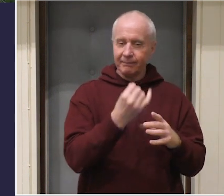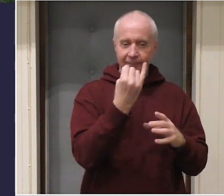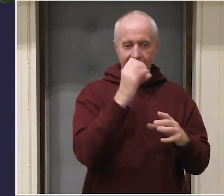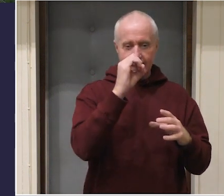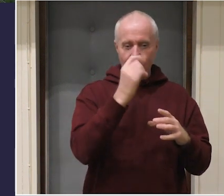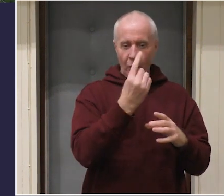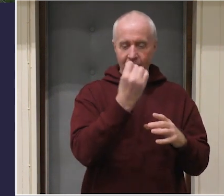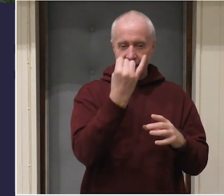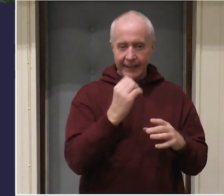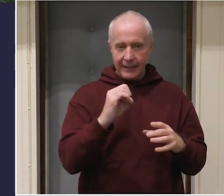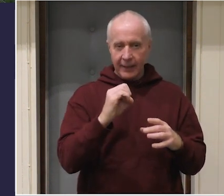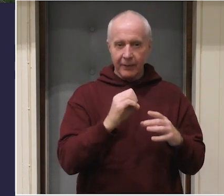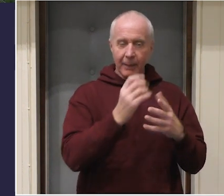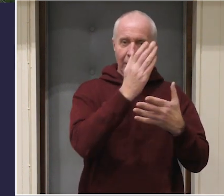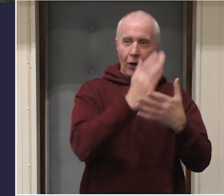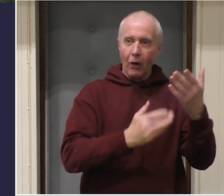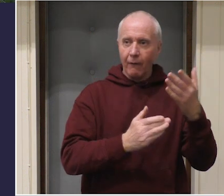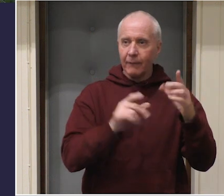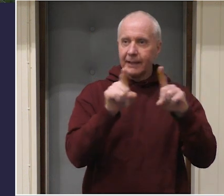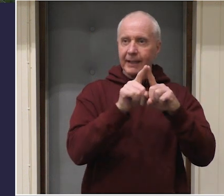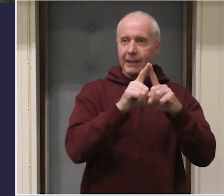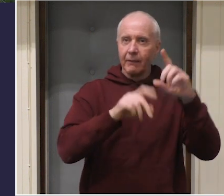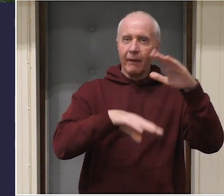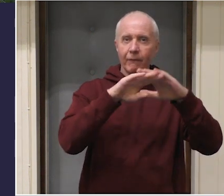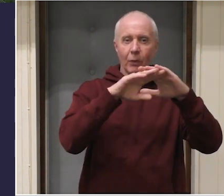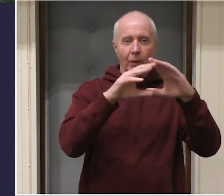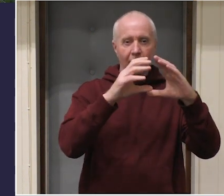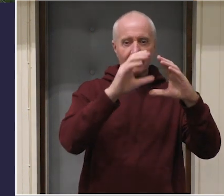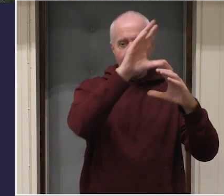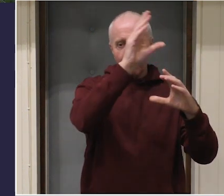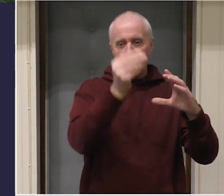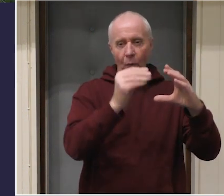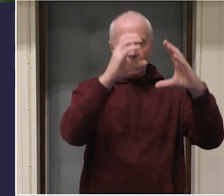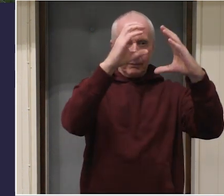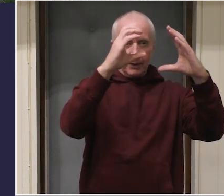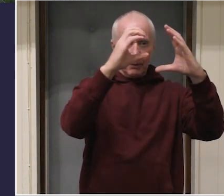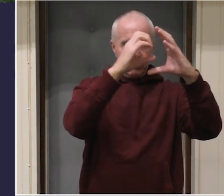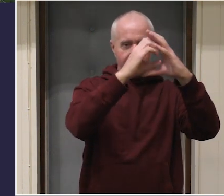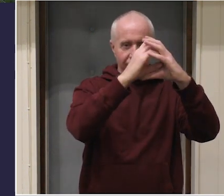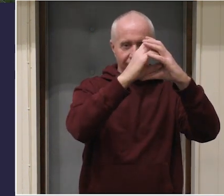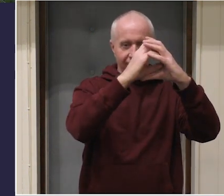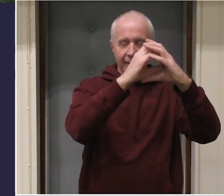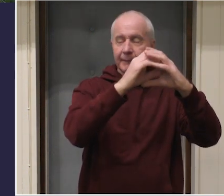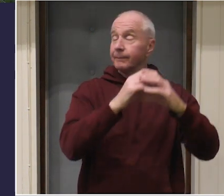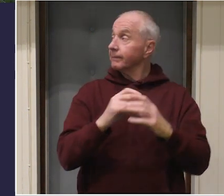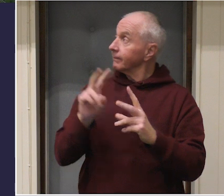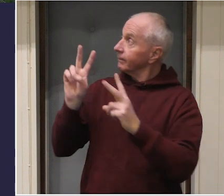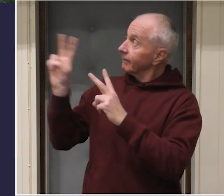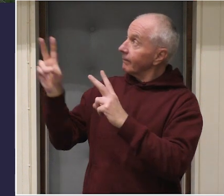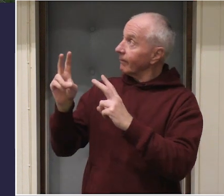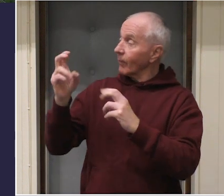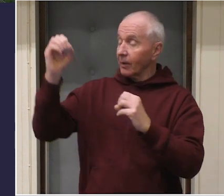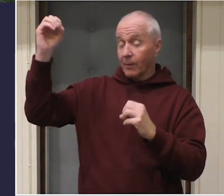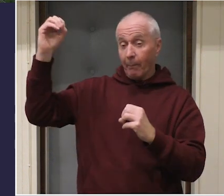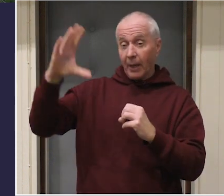minutes is a bit less than half the size of the full moon on the sky. But if you look at the brighter of those two, and